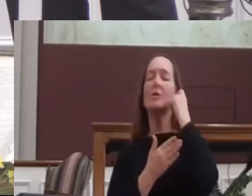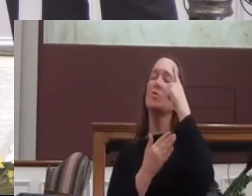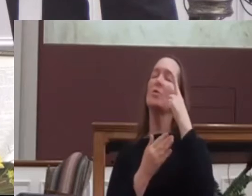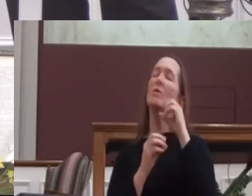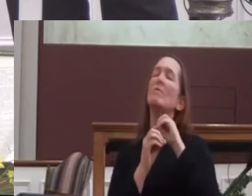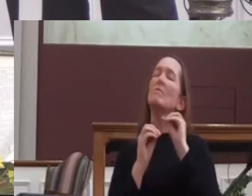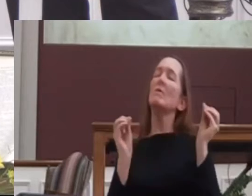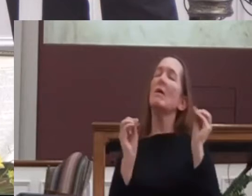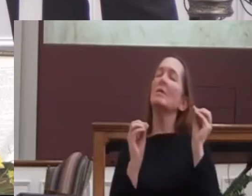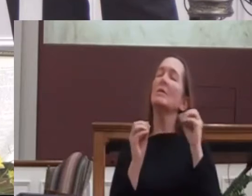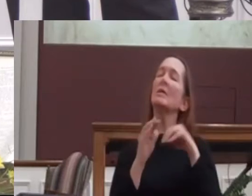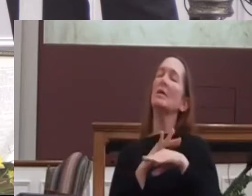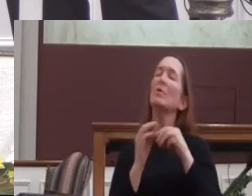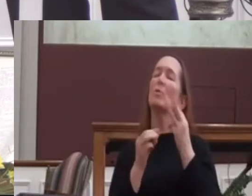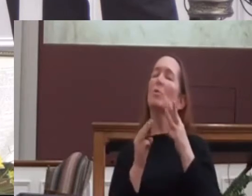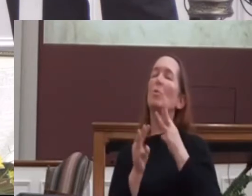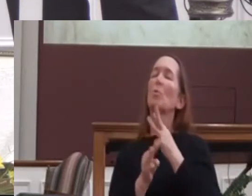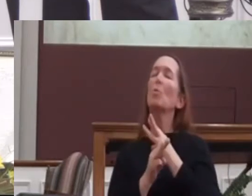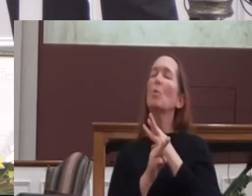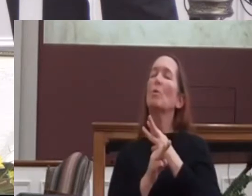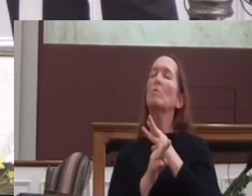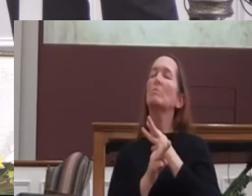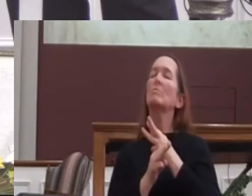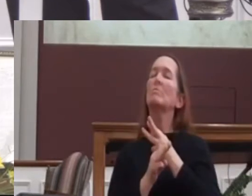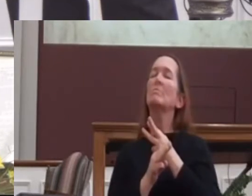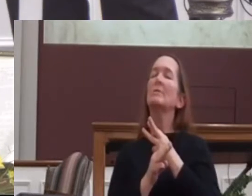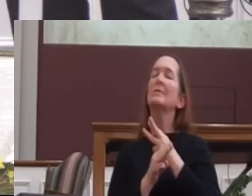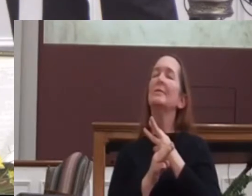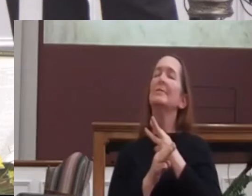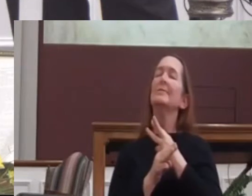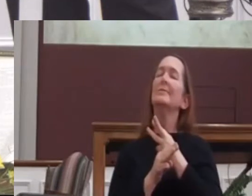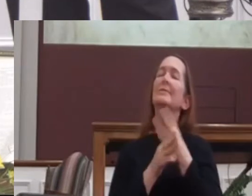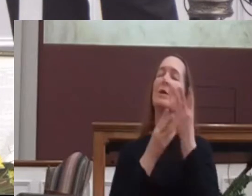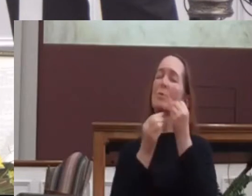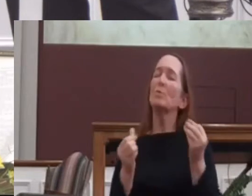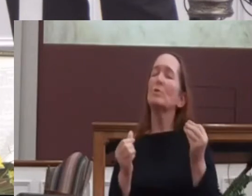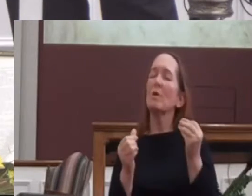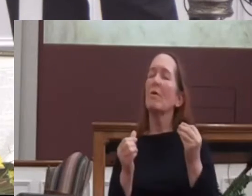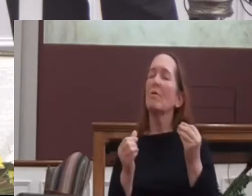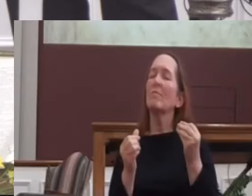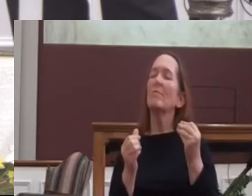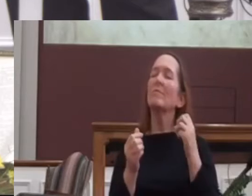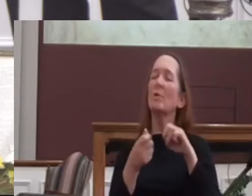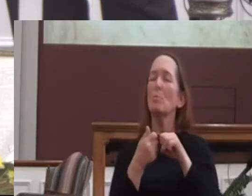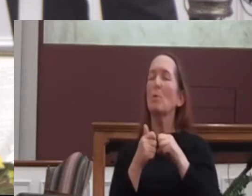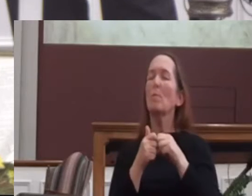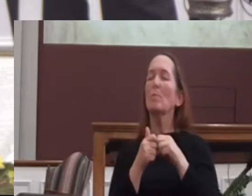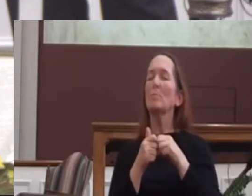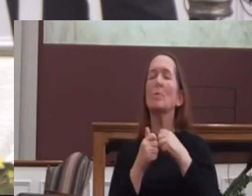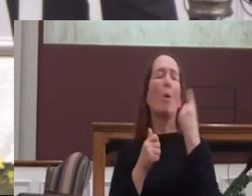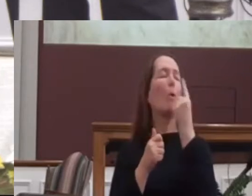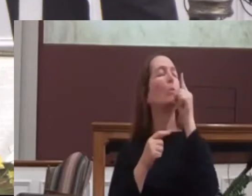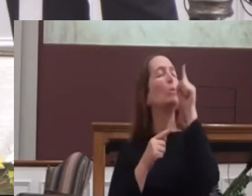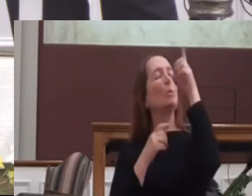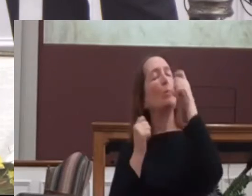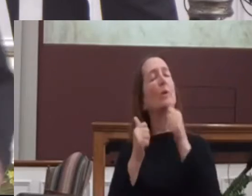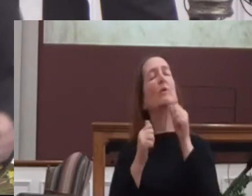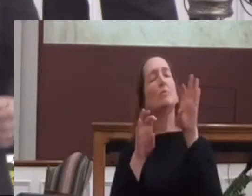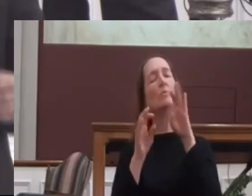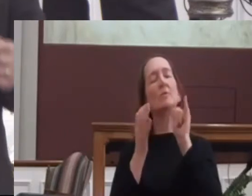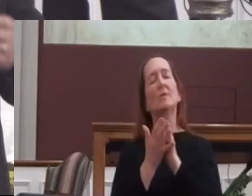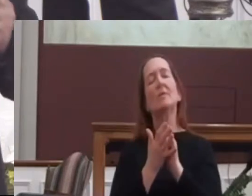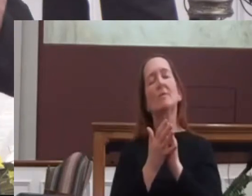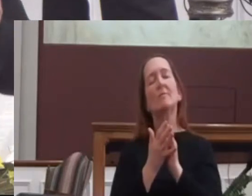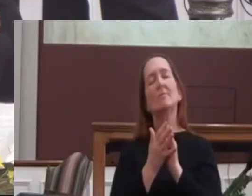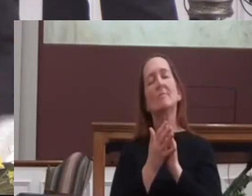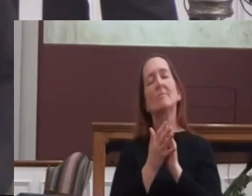If they would just stop and realize that there is nothing in the world that can take care of the situation that they're in. It is you alone that will